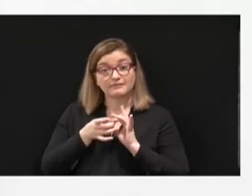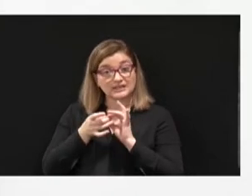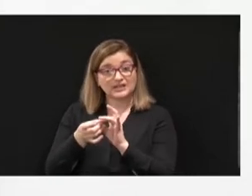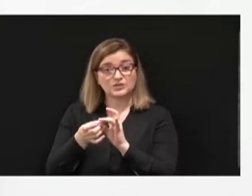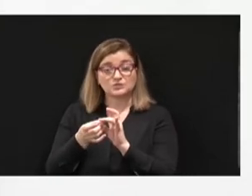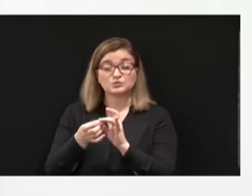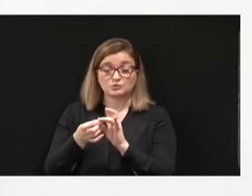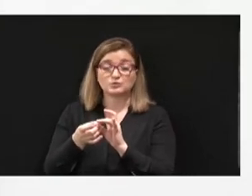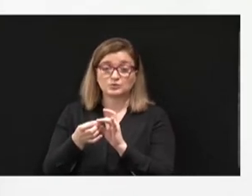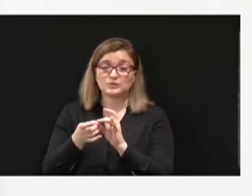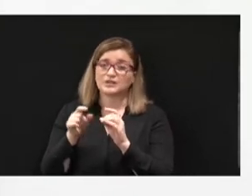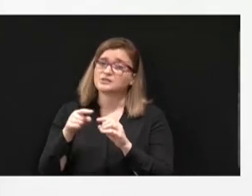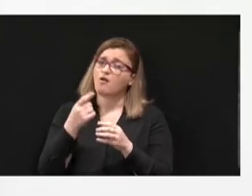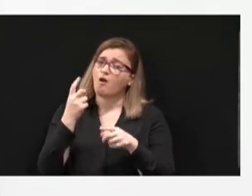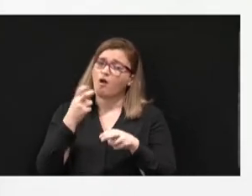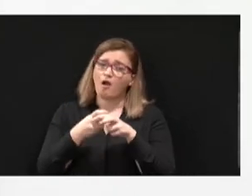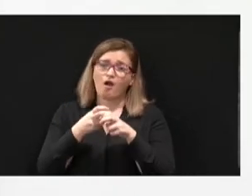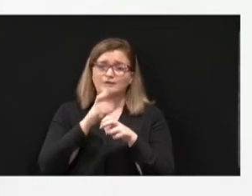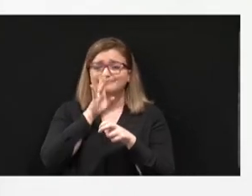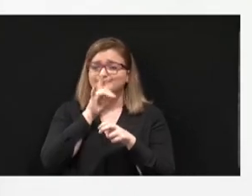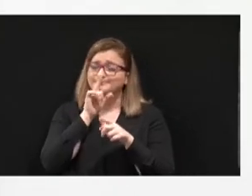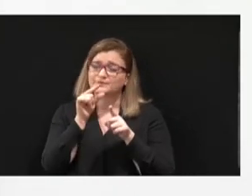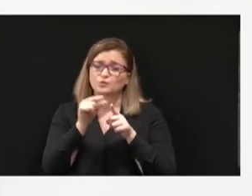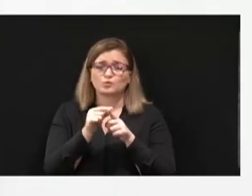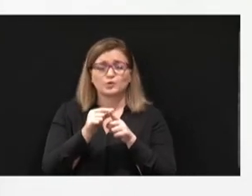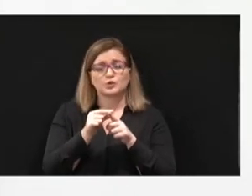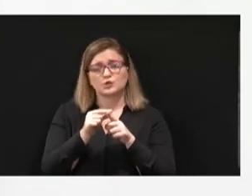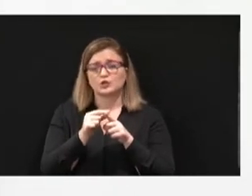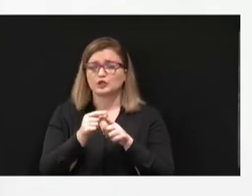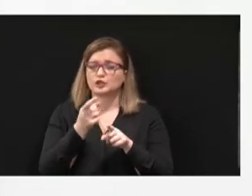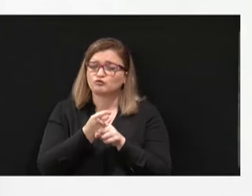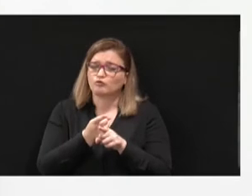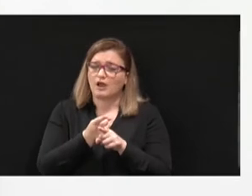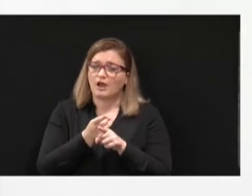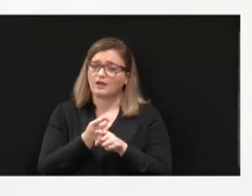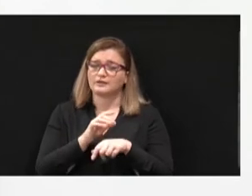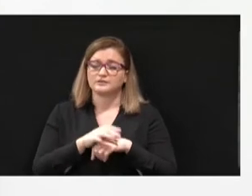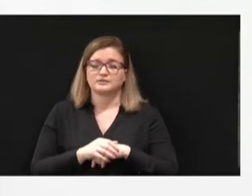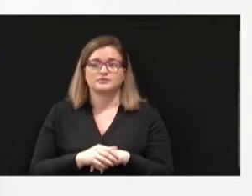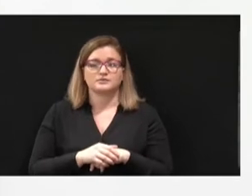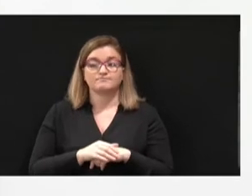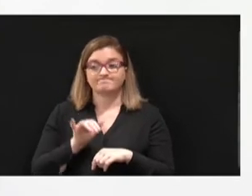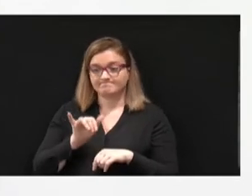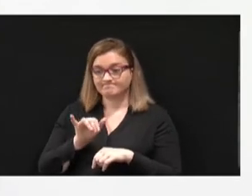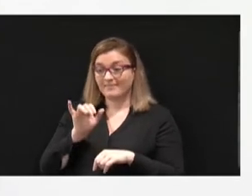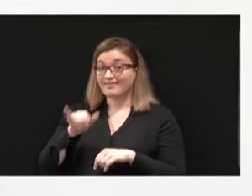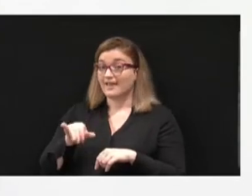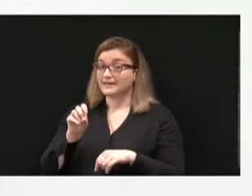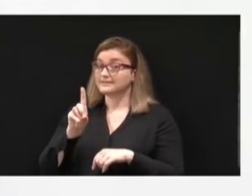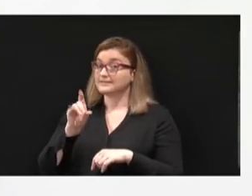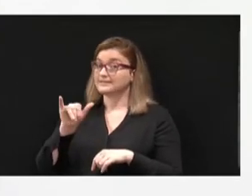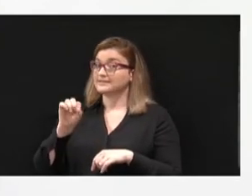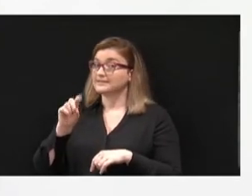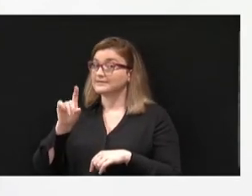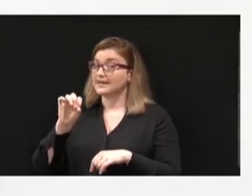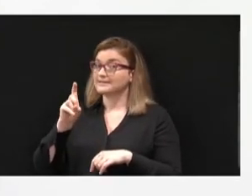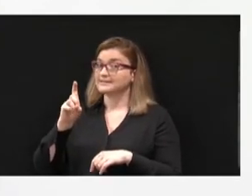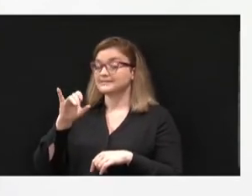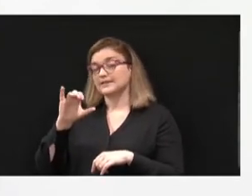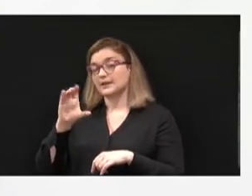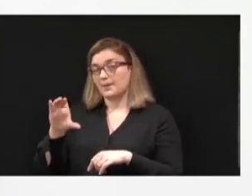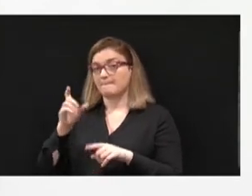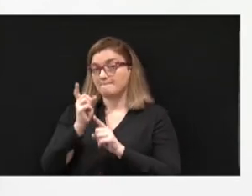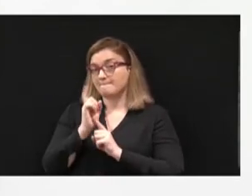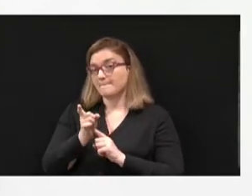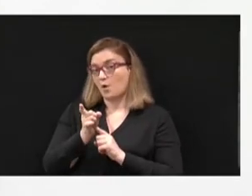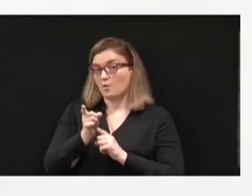correctly. So anyway, it's fun once they know, because I can say, oh, that's a dyslexic moment. You know, once a child knows they